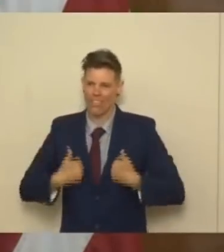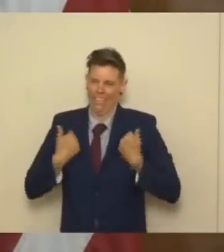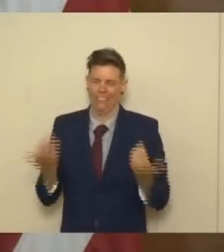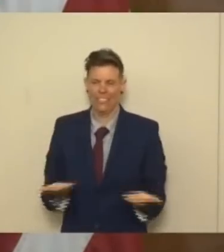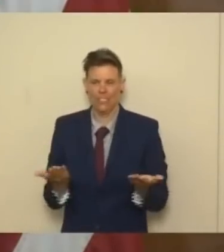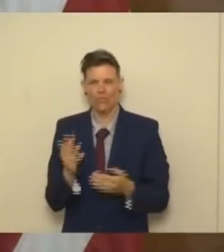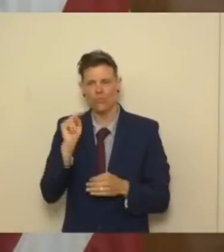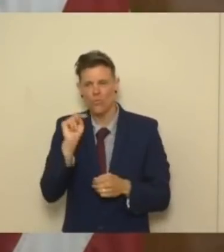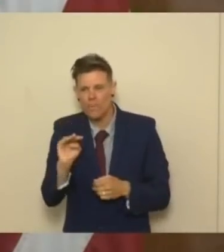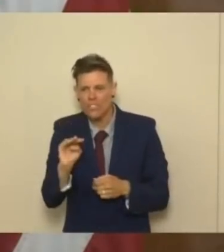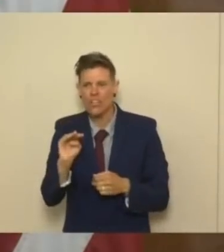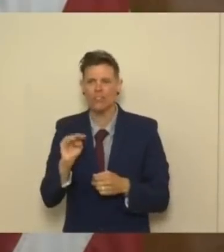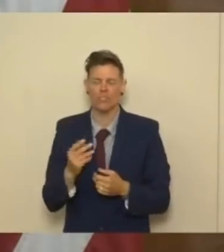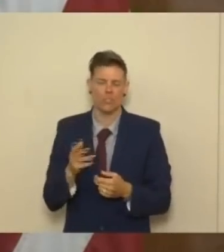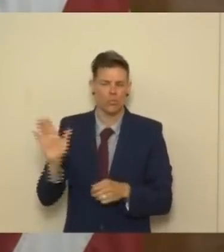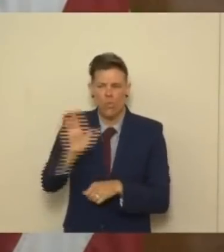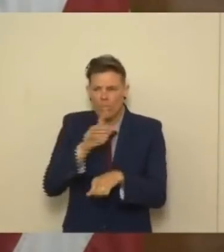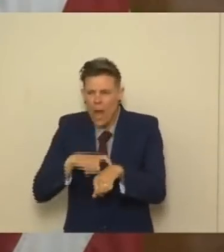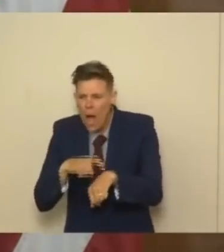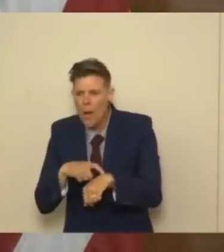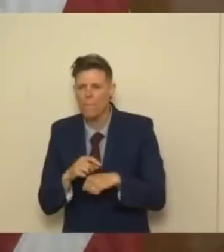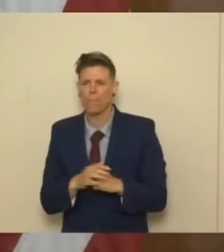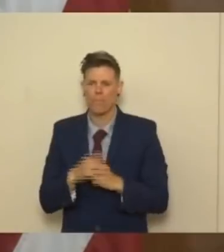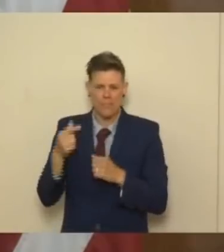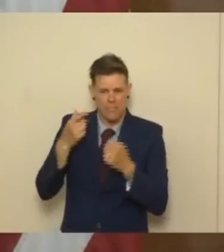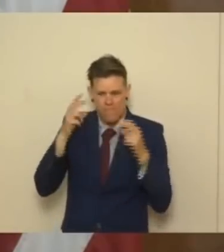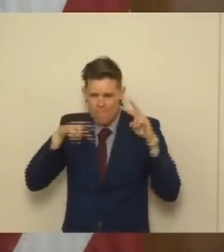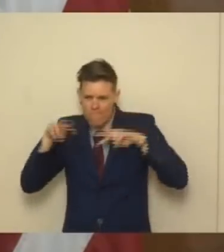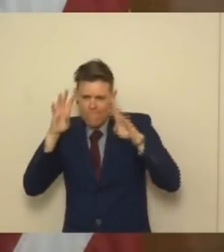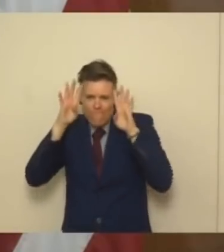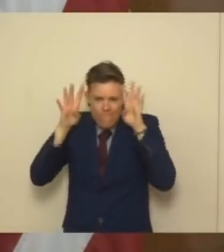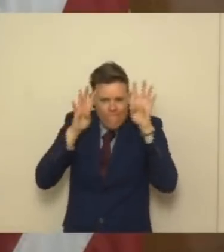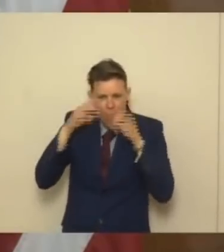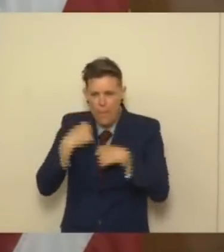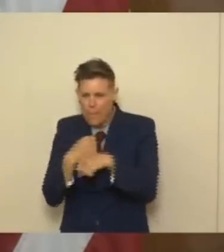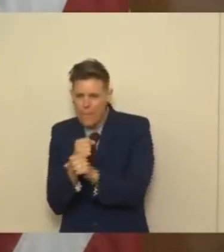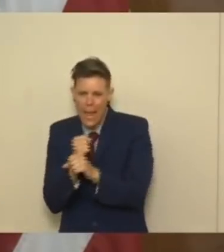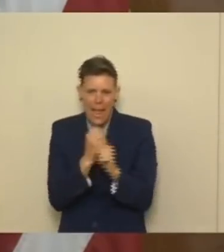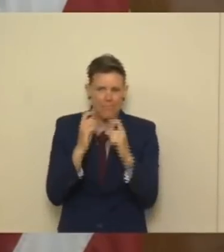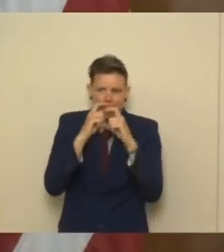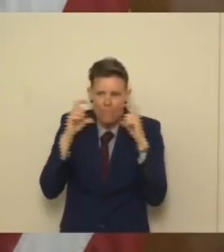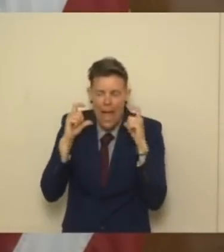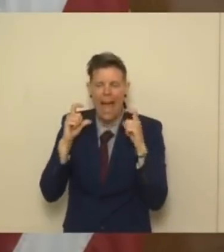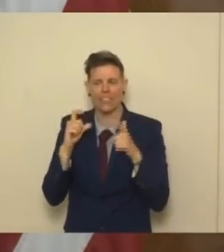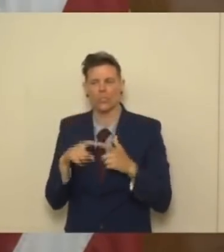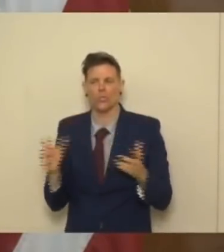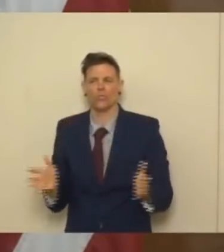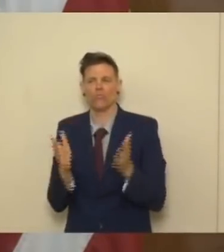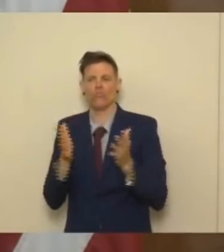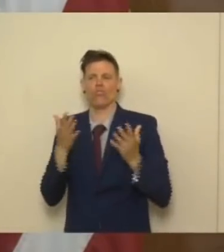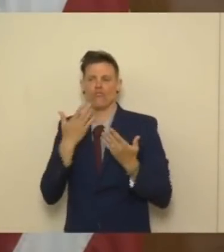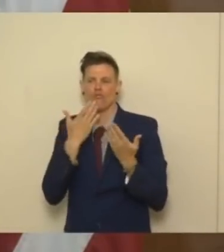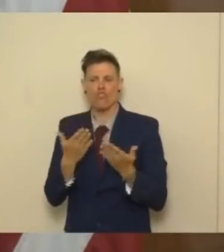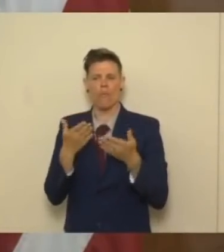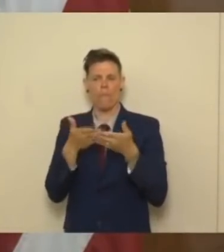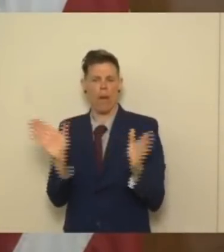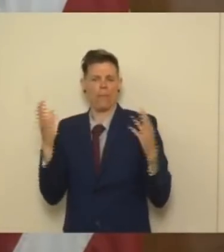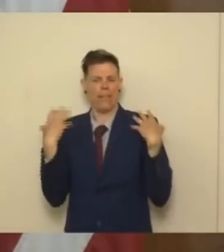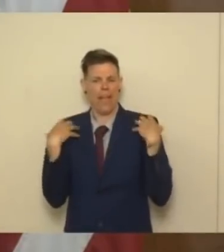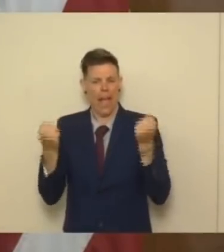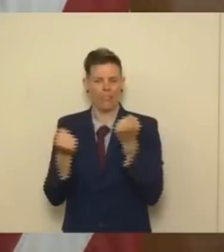craftsmanship and their desire to promote good public health practices as we all work to